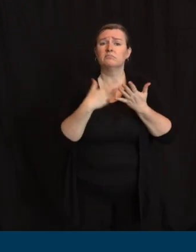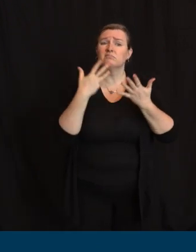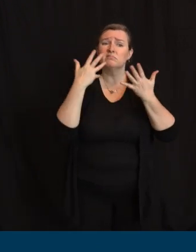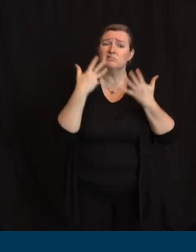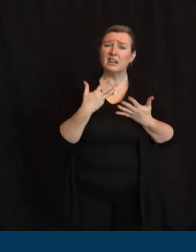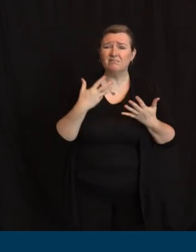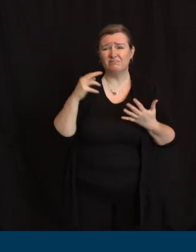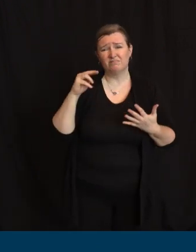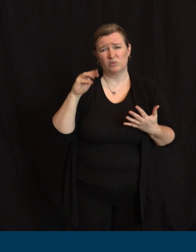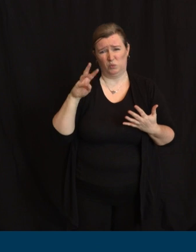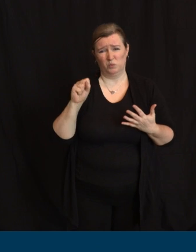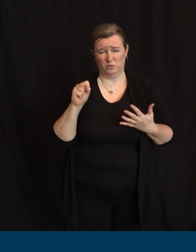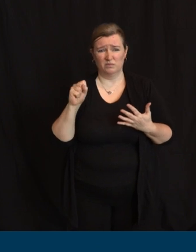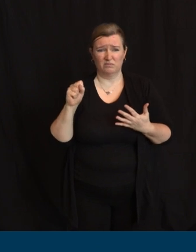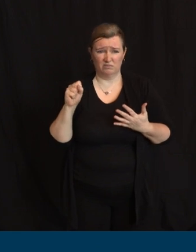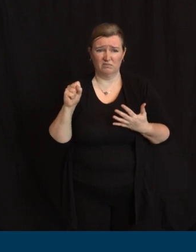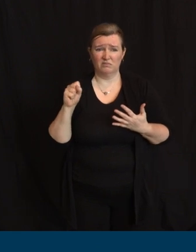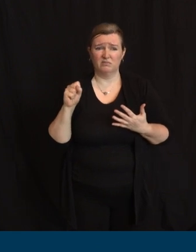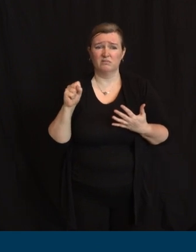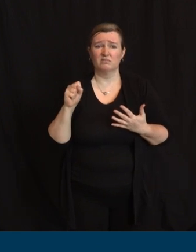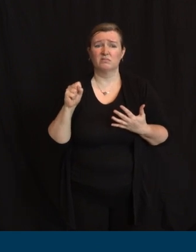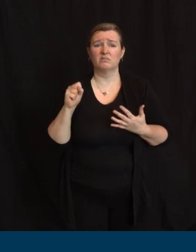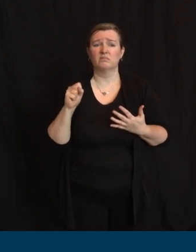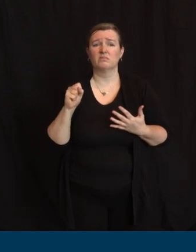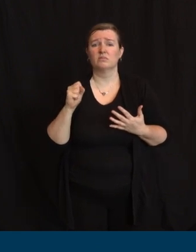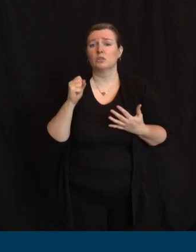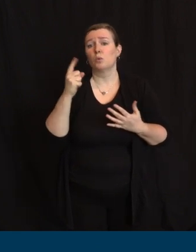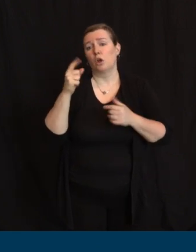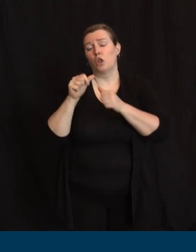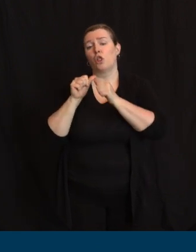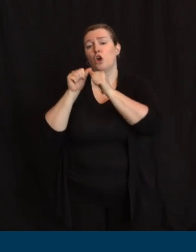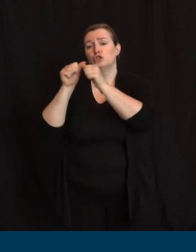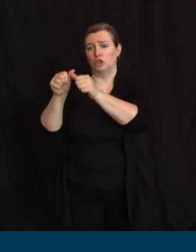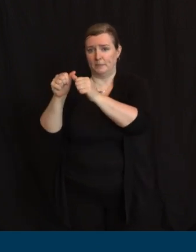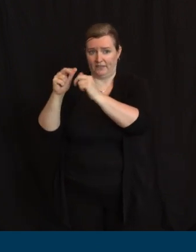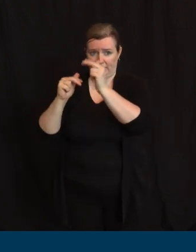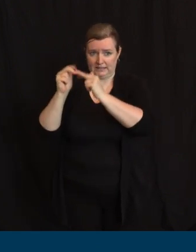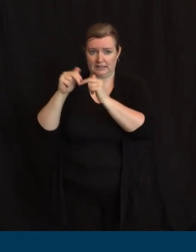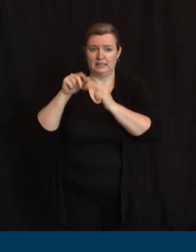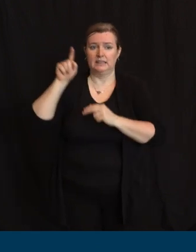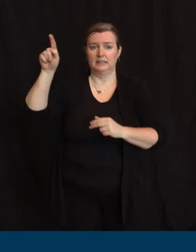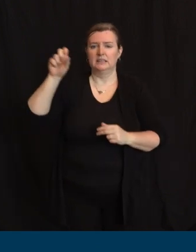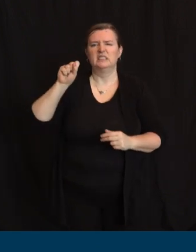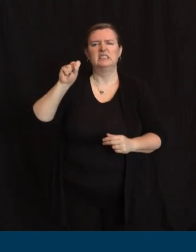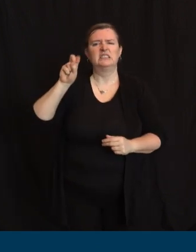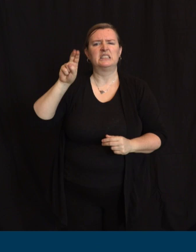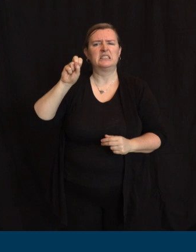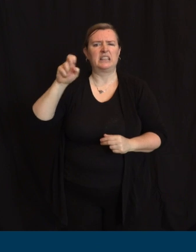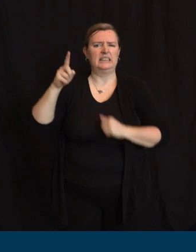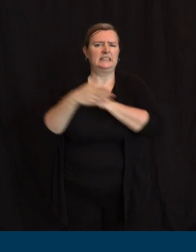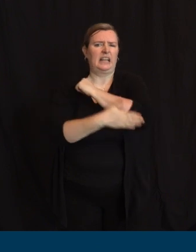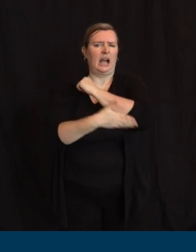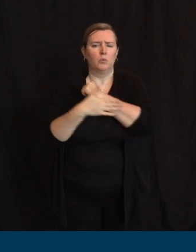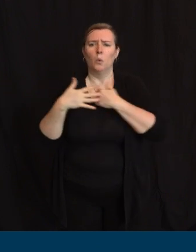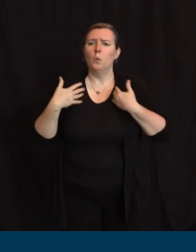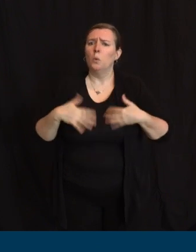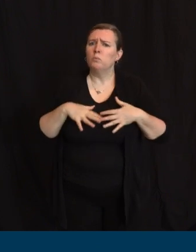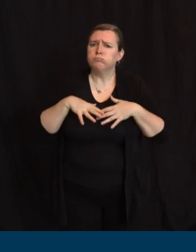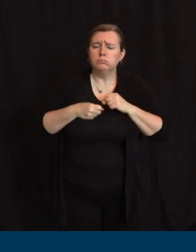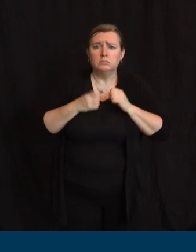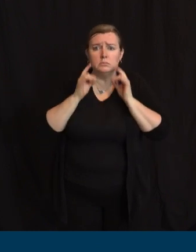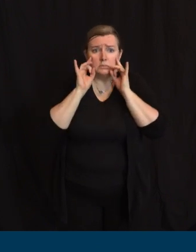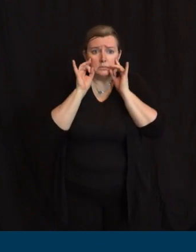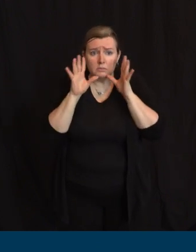night regarding a long-term care facility in Sussex County. I am heartbroken by the tragic news that